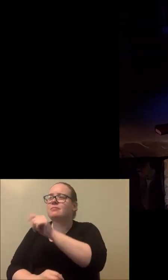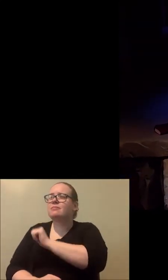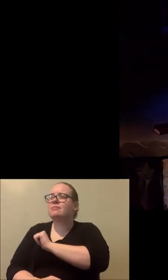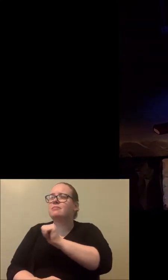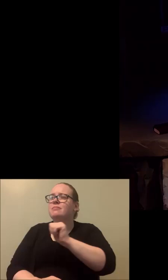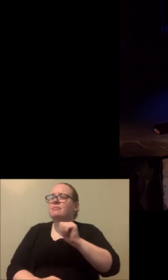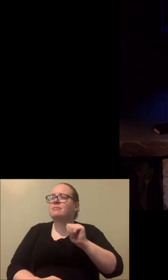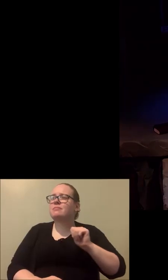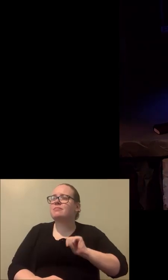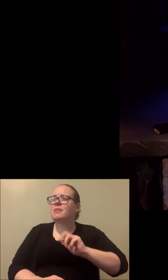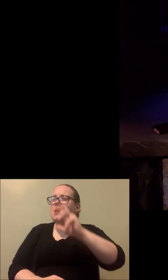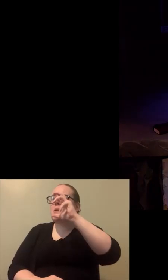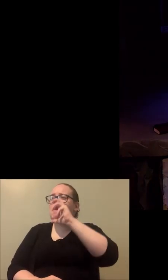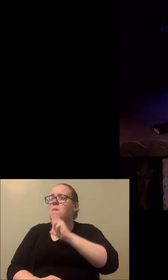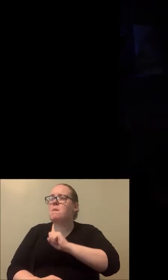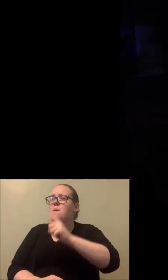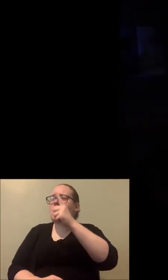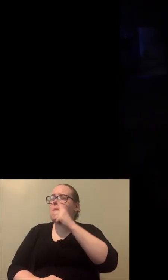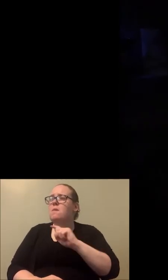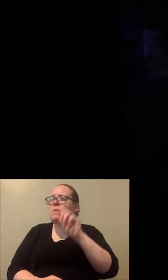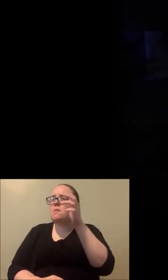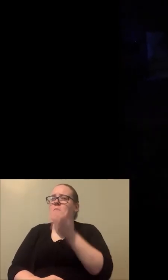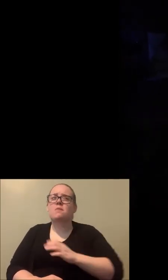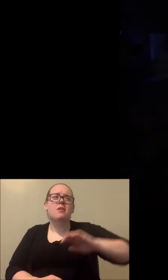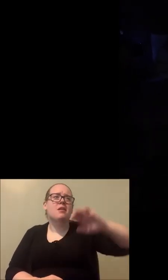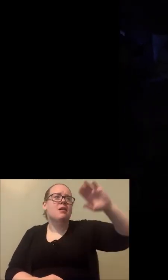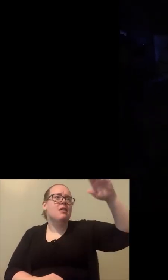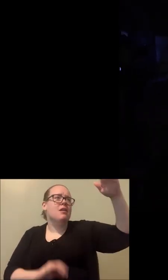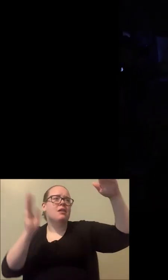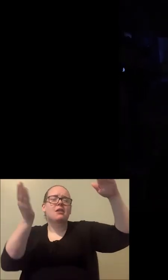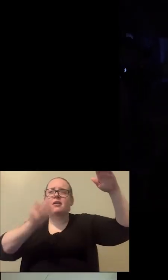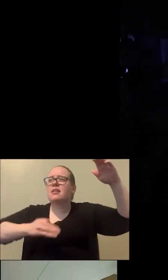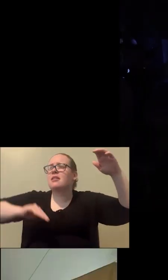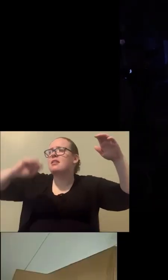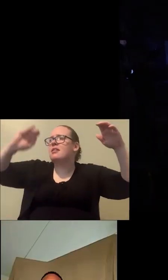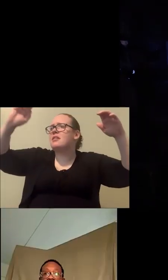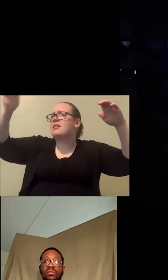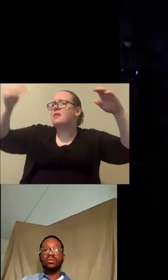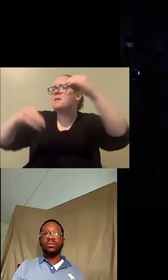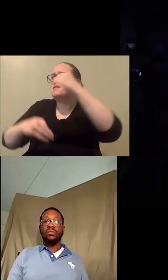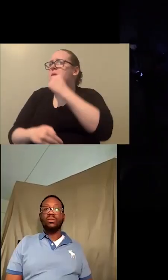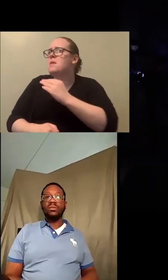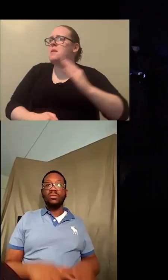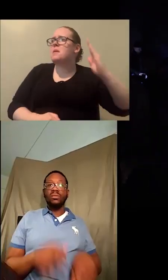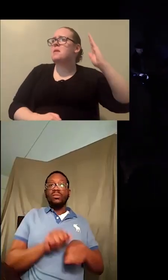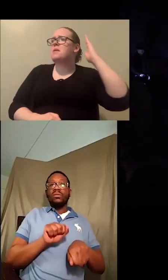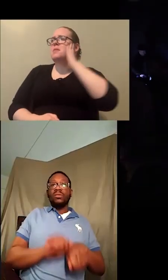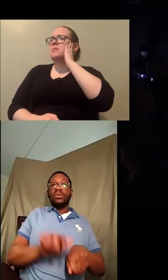Atlanta, in the old red hills.